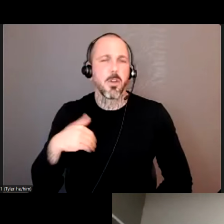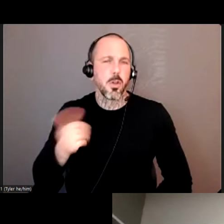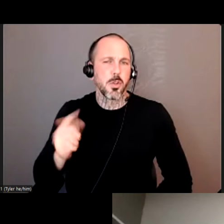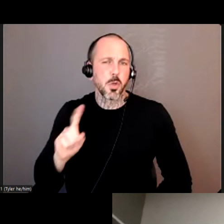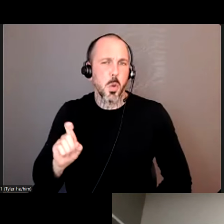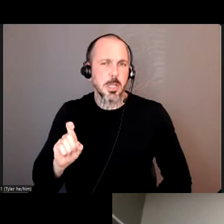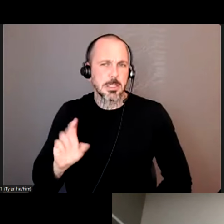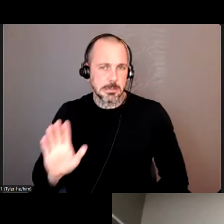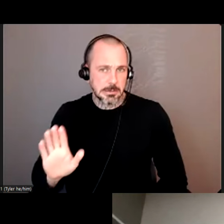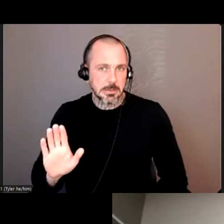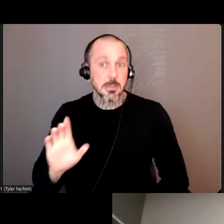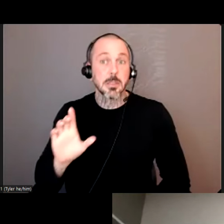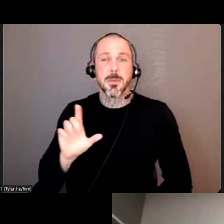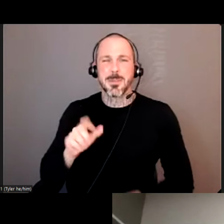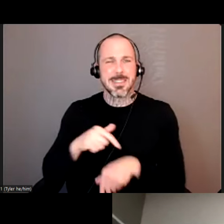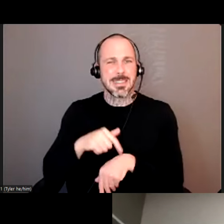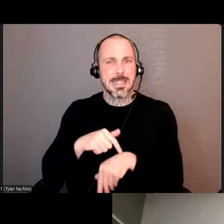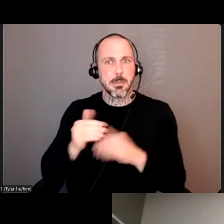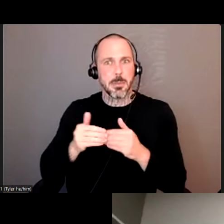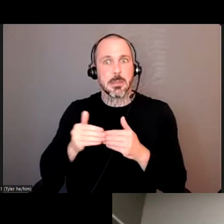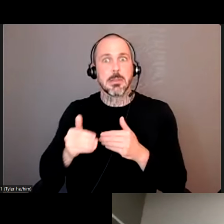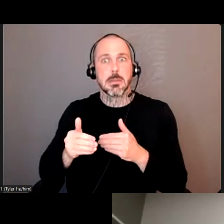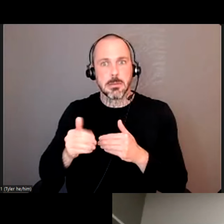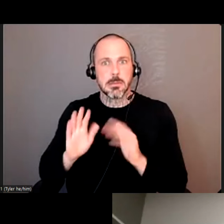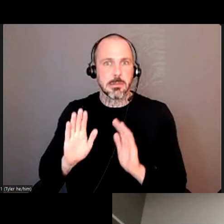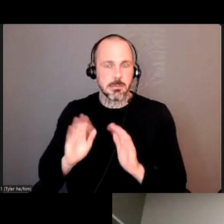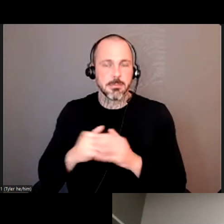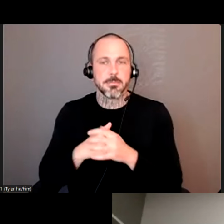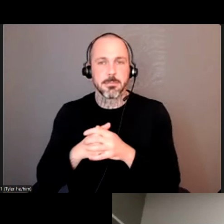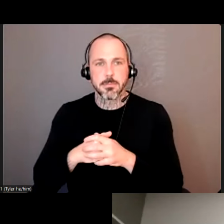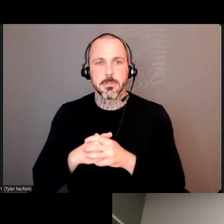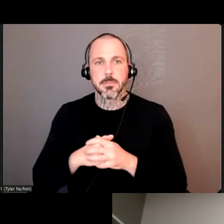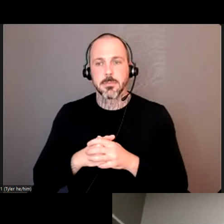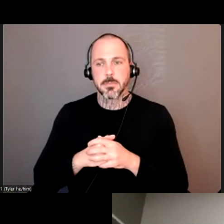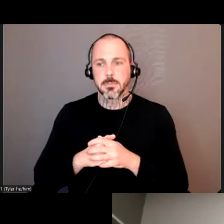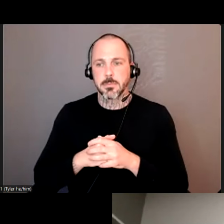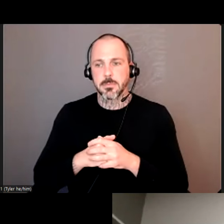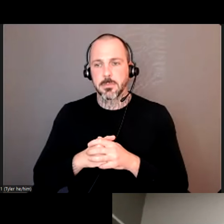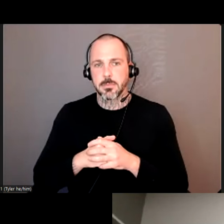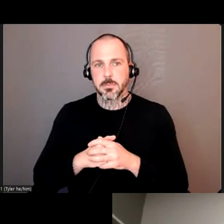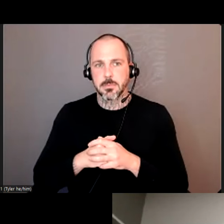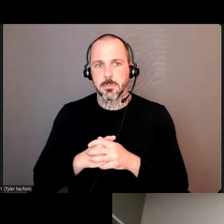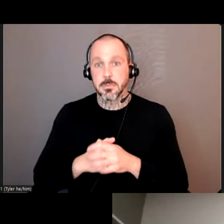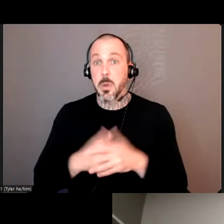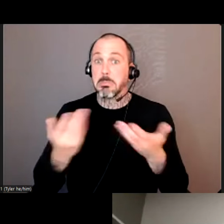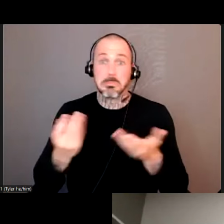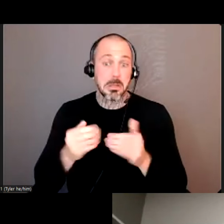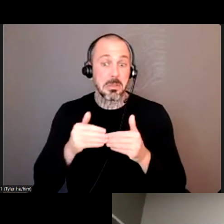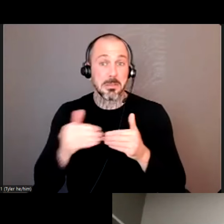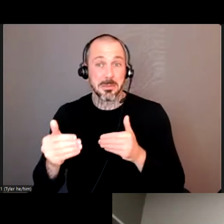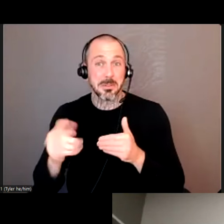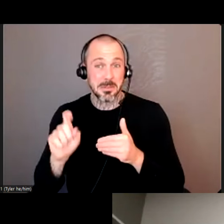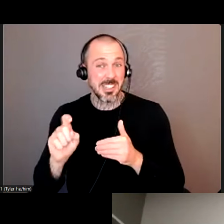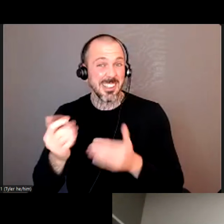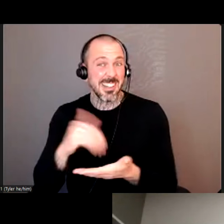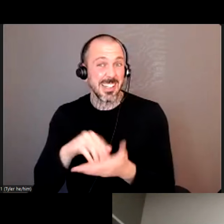We are a little bit over time right now, and so just gives us means to do another session or a follow-up one